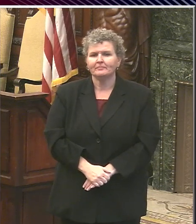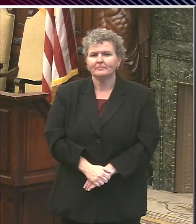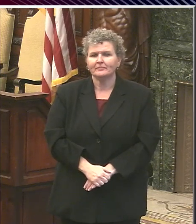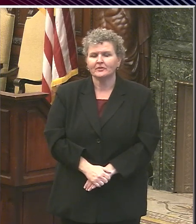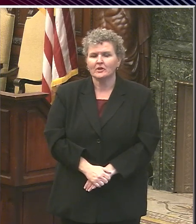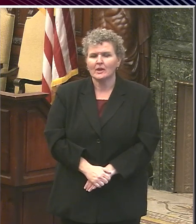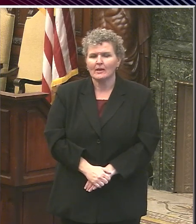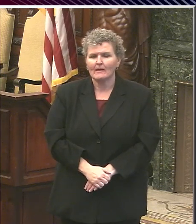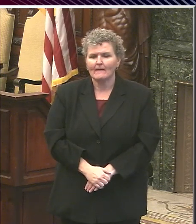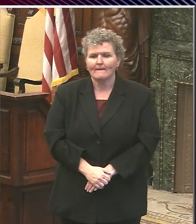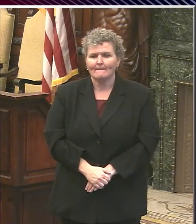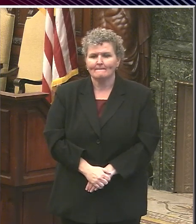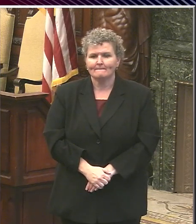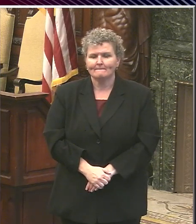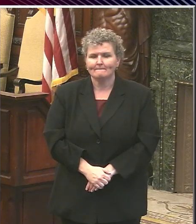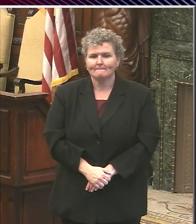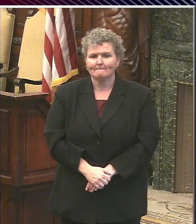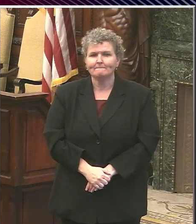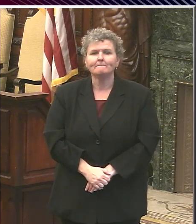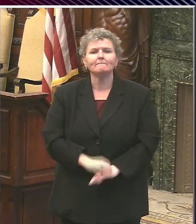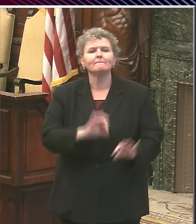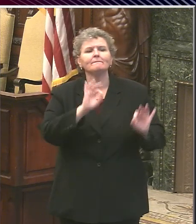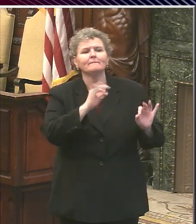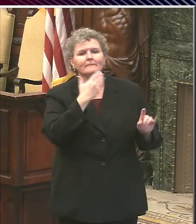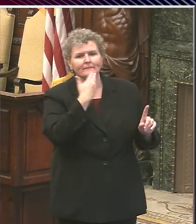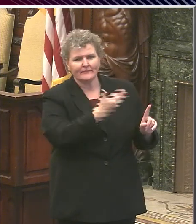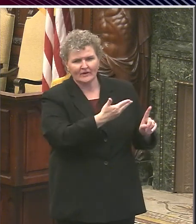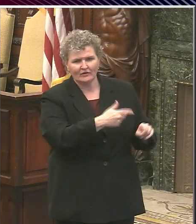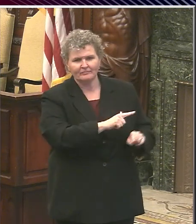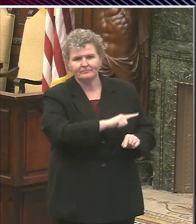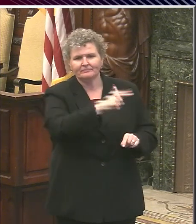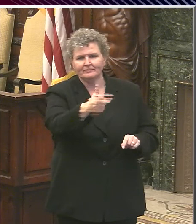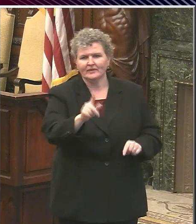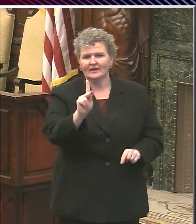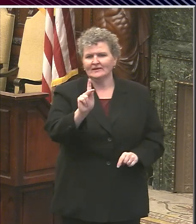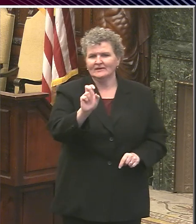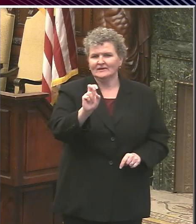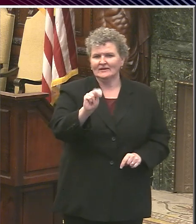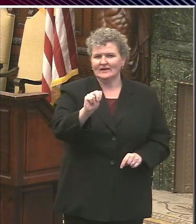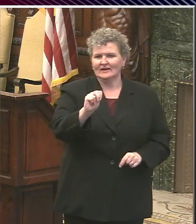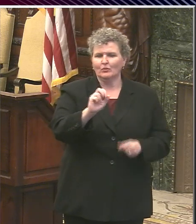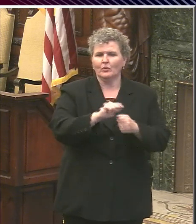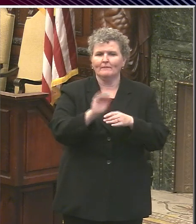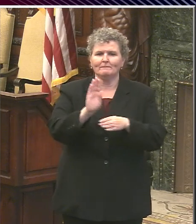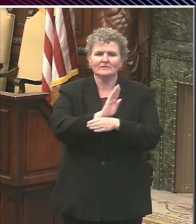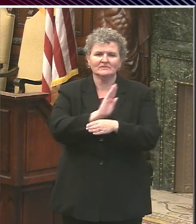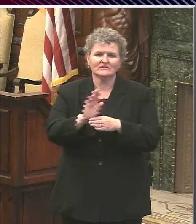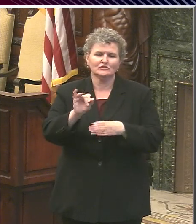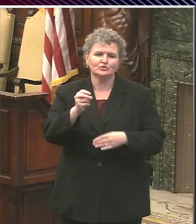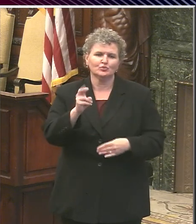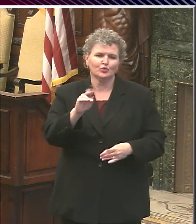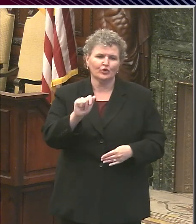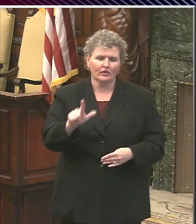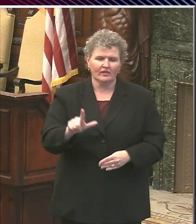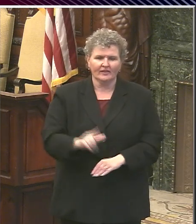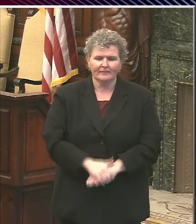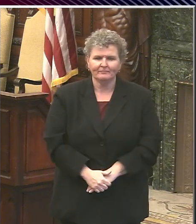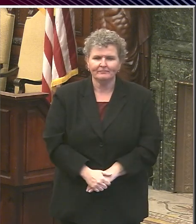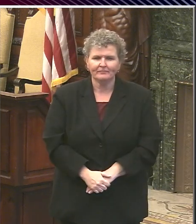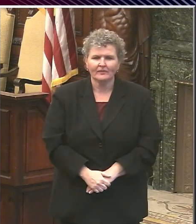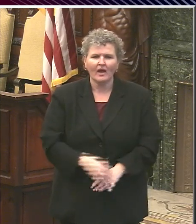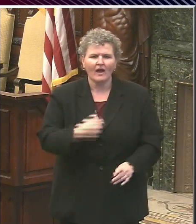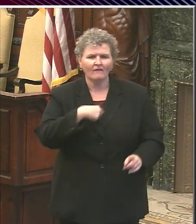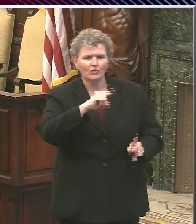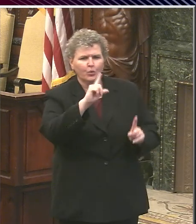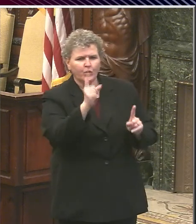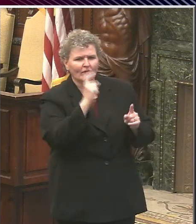Thank you, Claudia. We're going to go now to Kennedy Rose of the Philadelphia Business Journal. Hi, I just have one super quick question for the